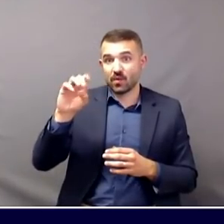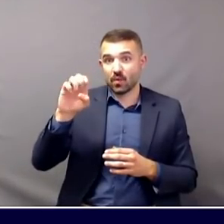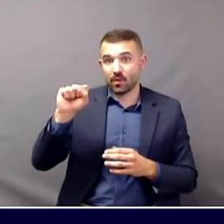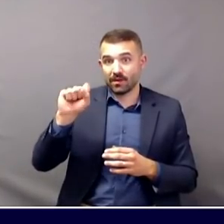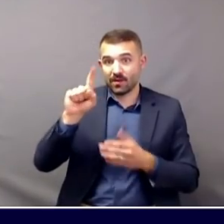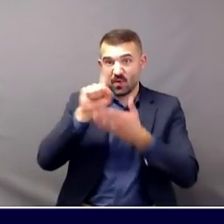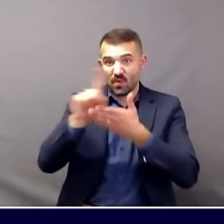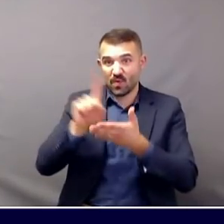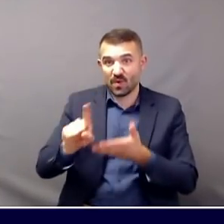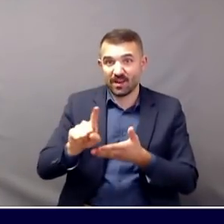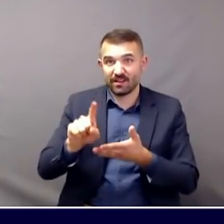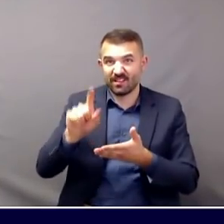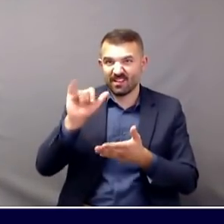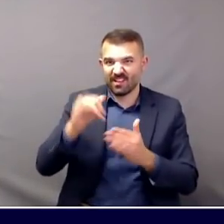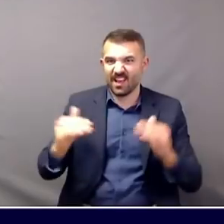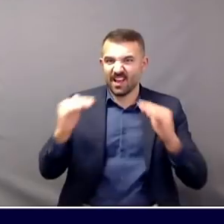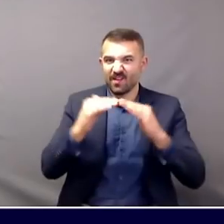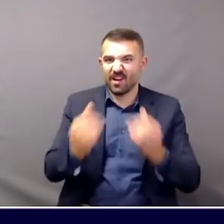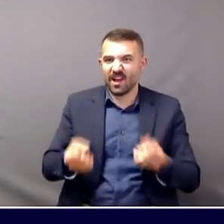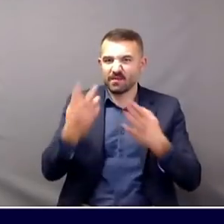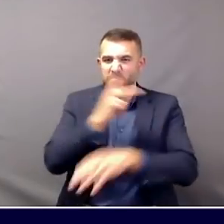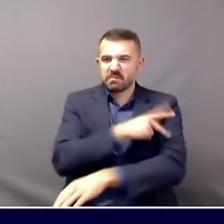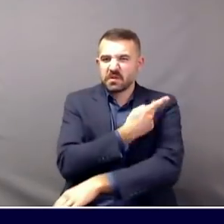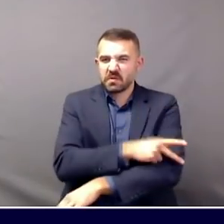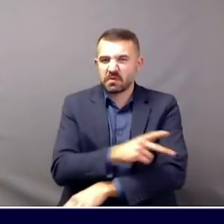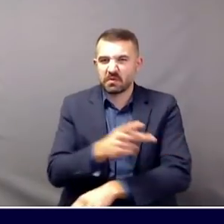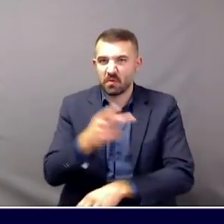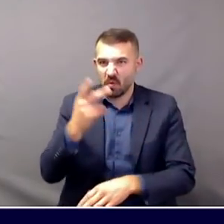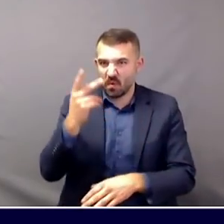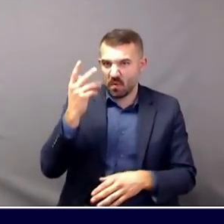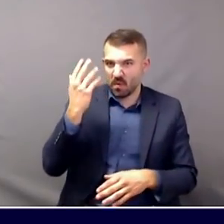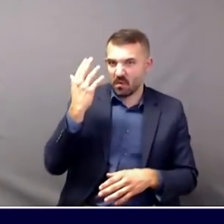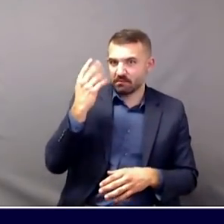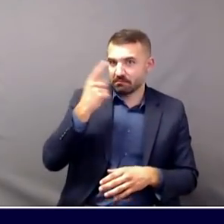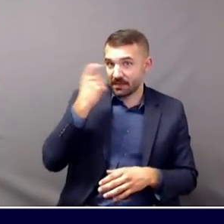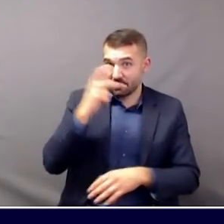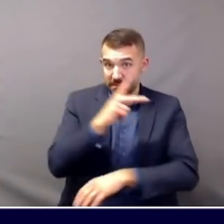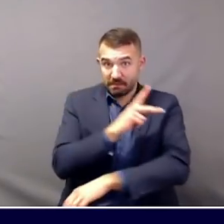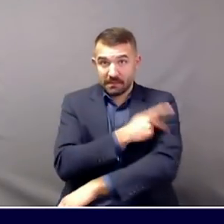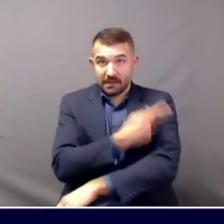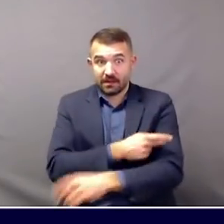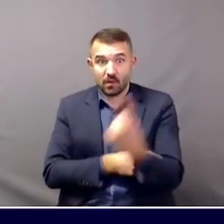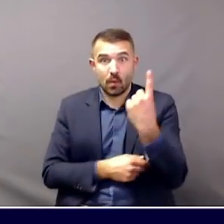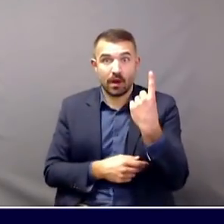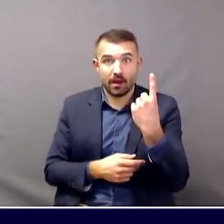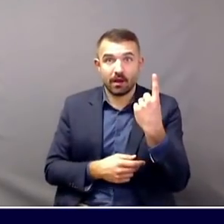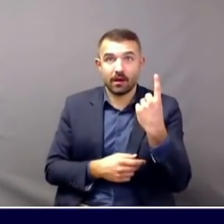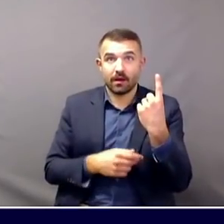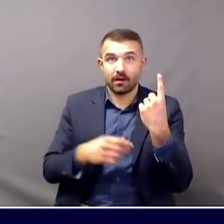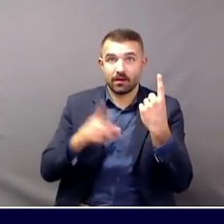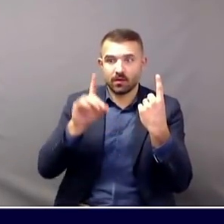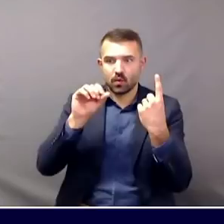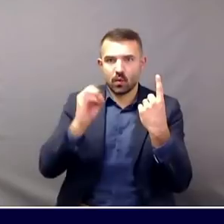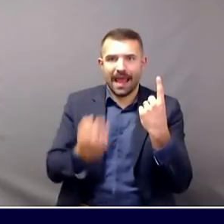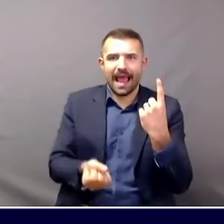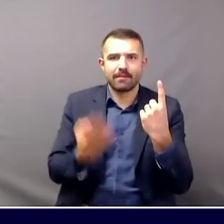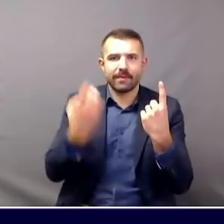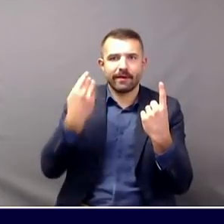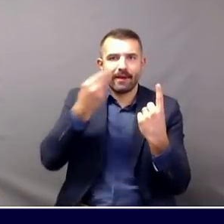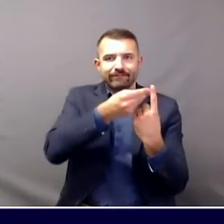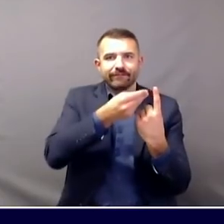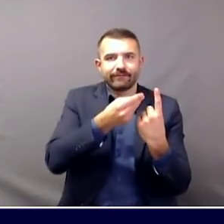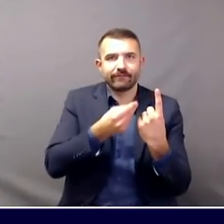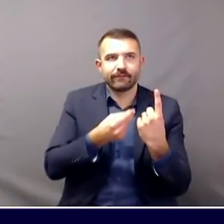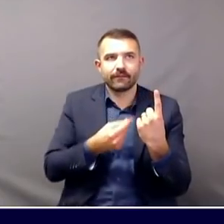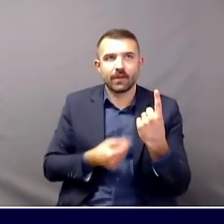on this one's easy. 1 vial is 1 dose is 1 patient. So 90 doses per week is 90 patients per week. Okay,